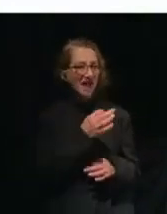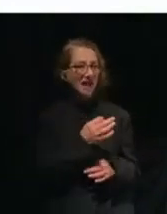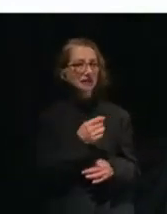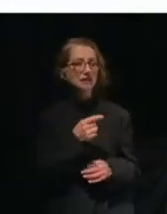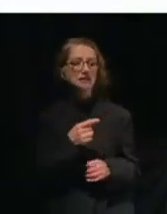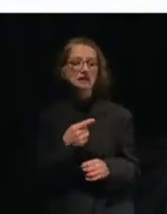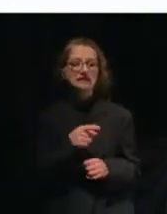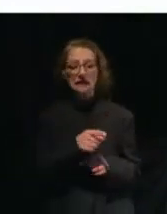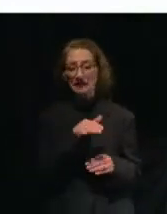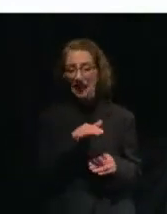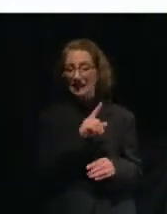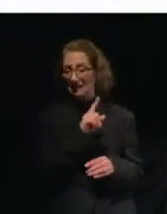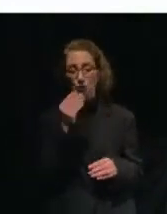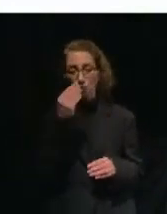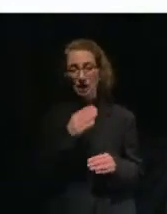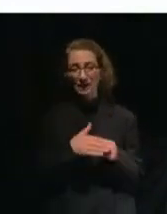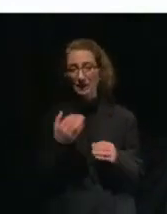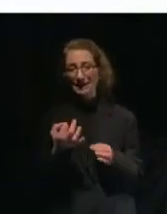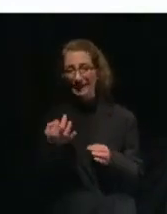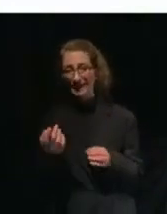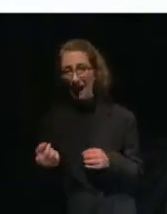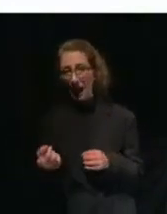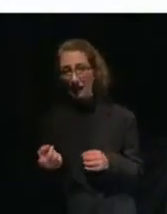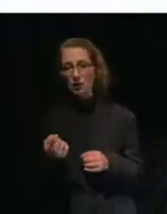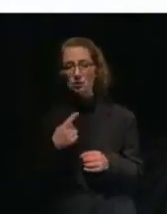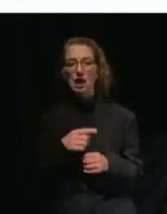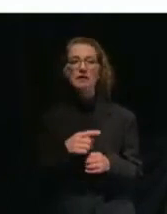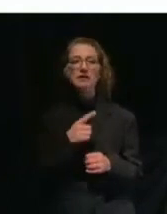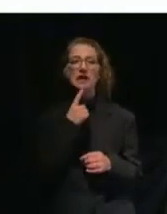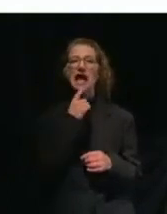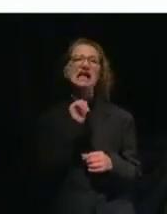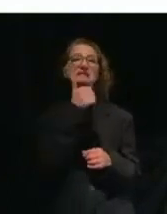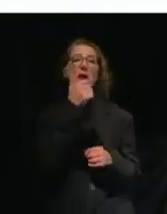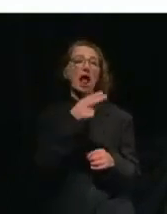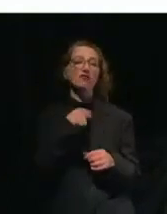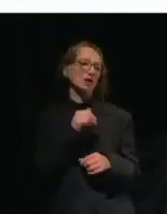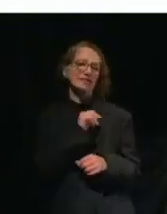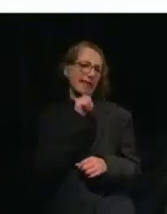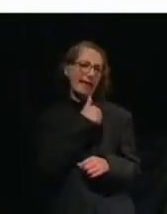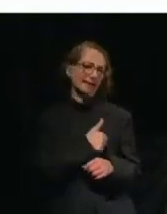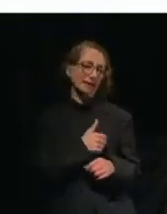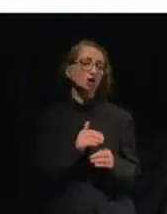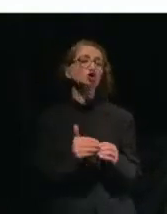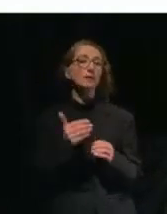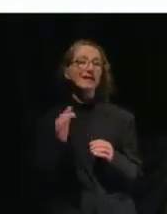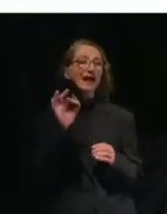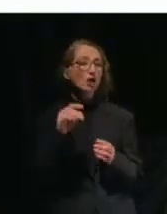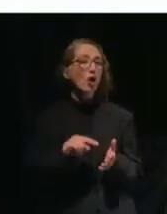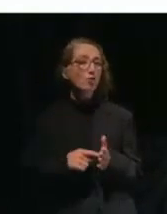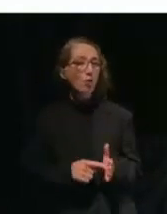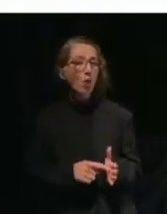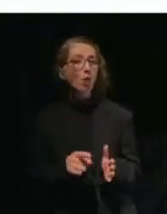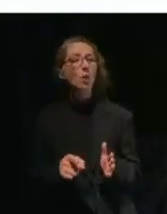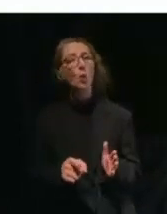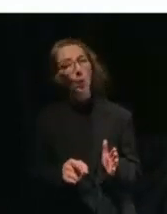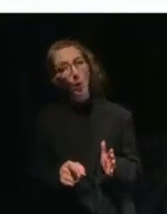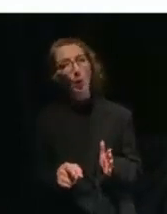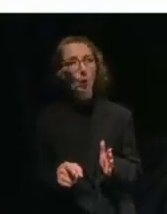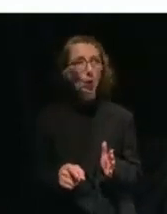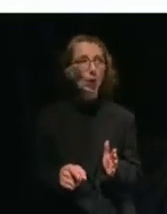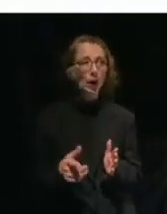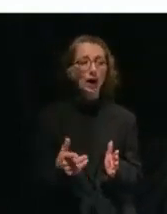interesting in the news to see what was kept secret. And I asked from the very beginning, do you have any kinds